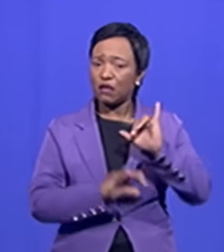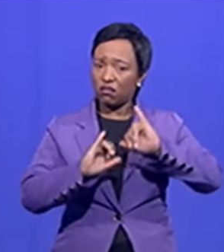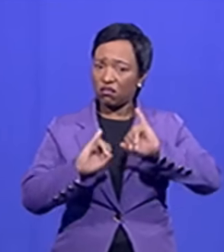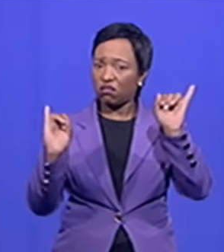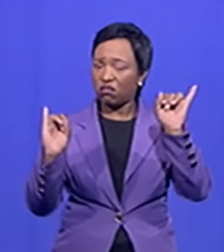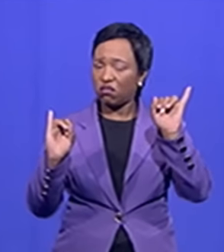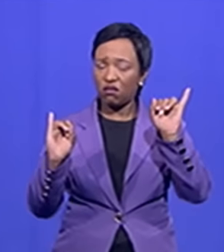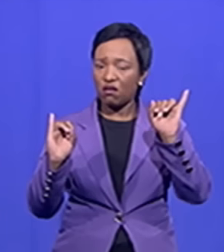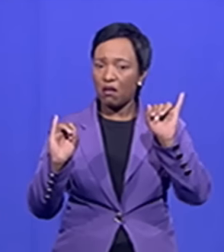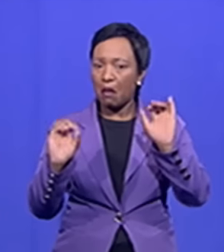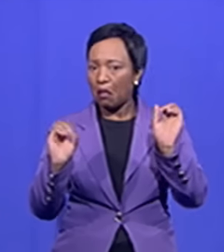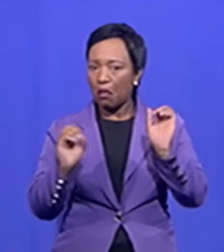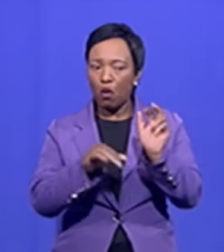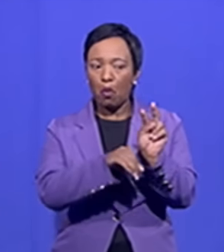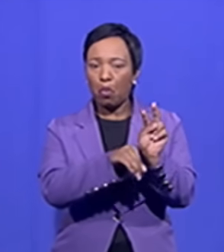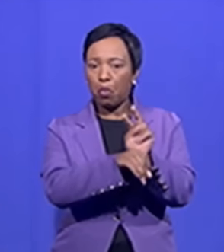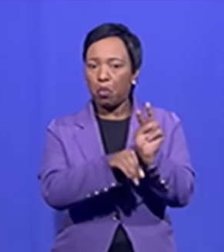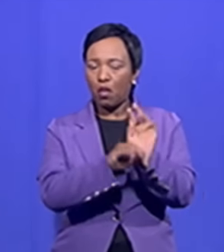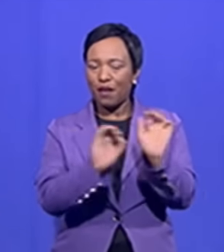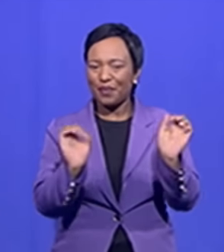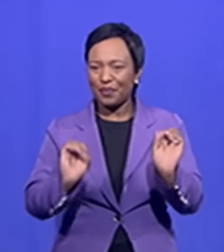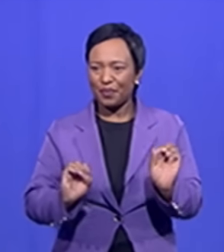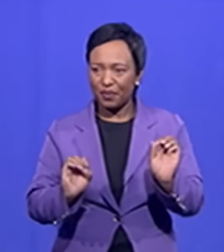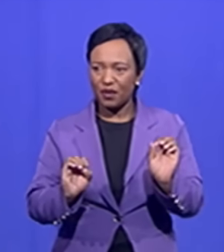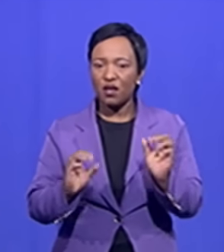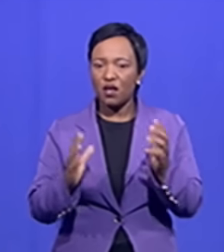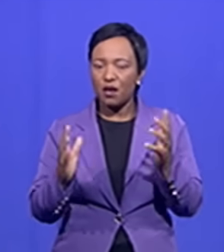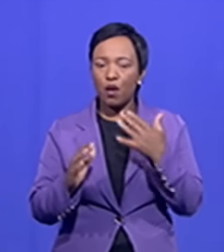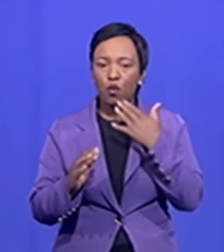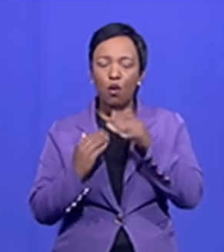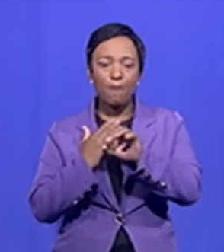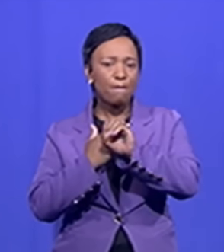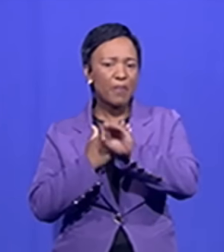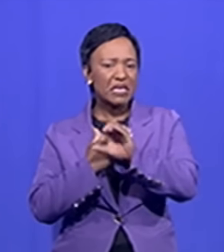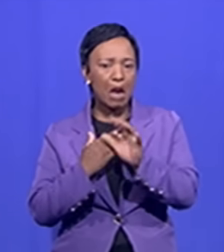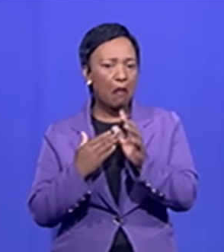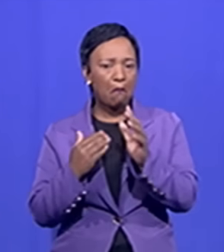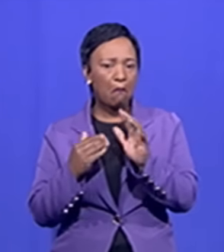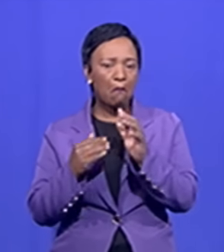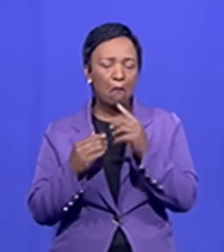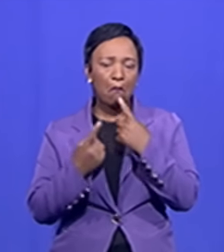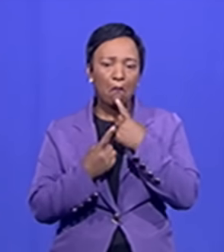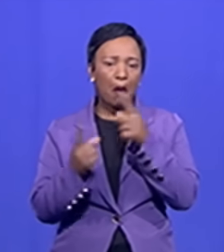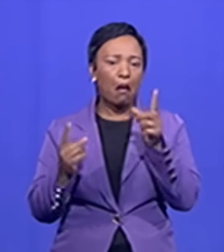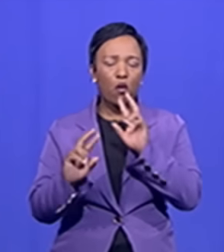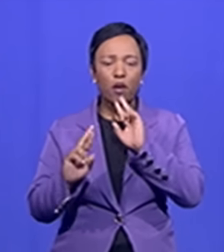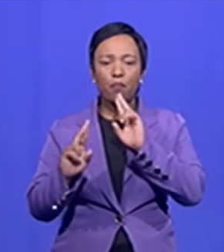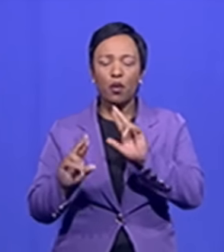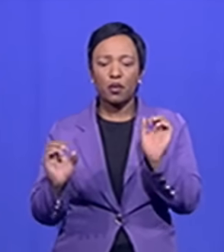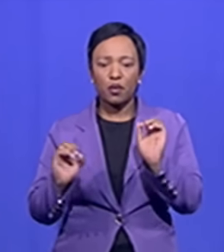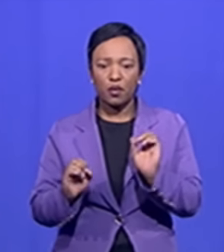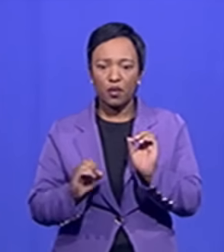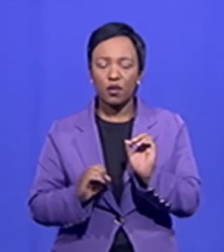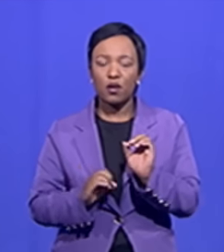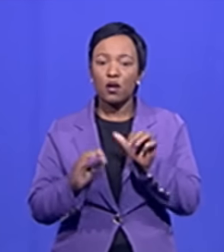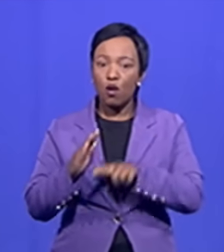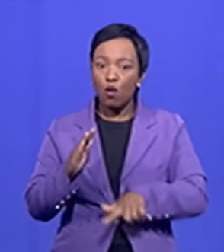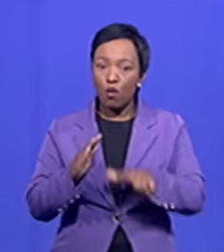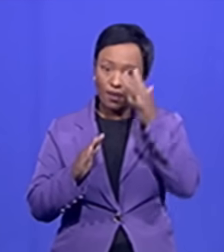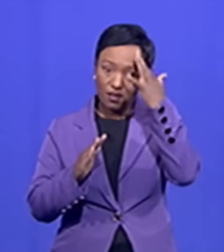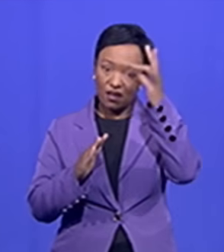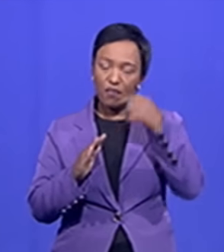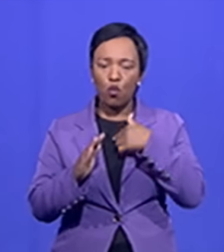any oversight or any monitoring of that by mainstream media in particular. We are going to be fighting this local government election with